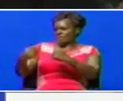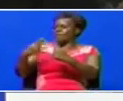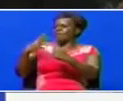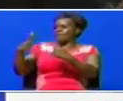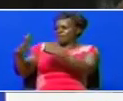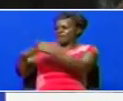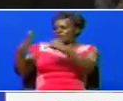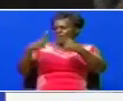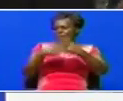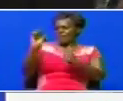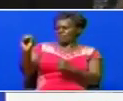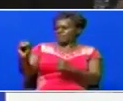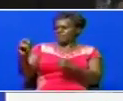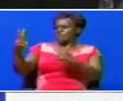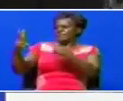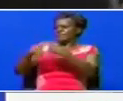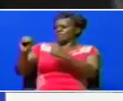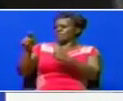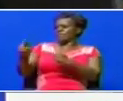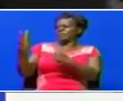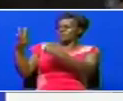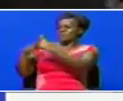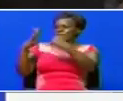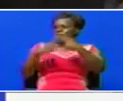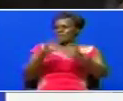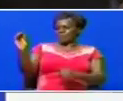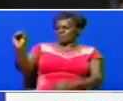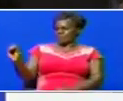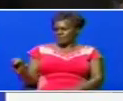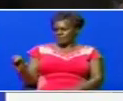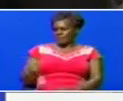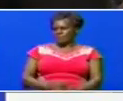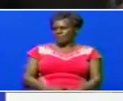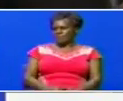79,990, that's 70.99%.